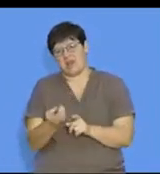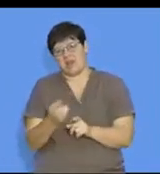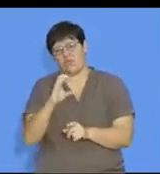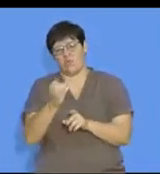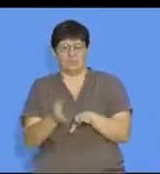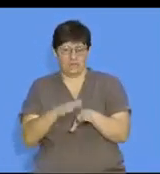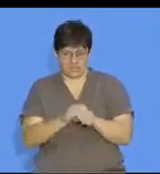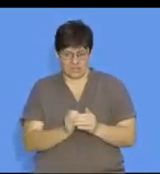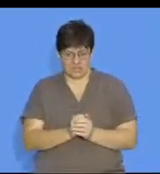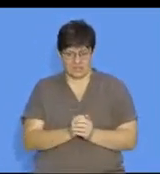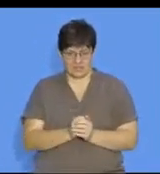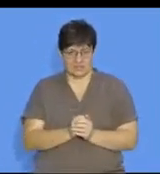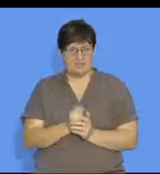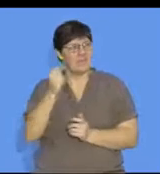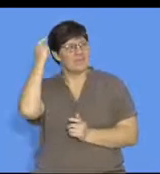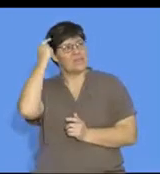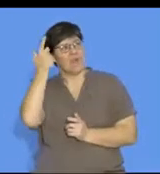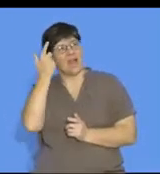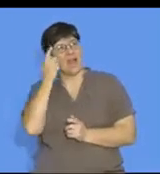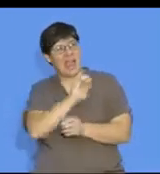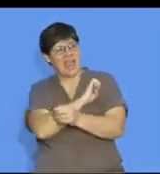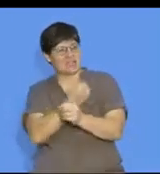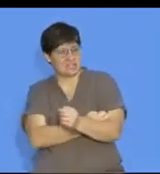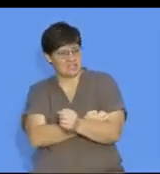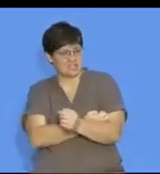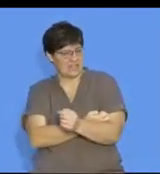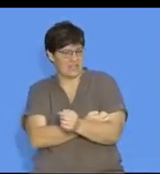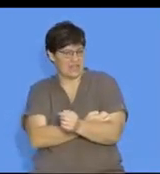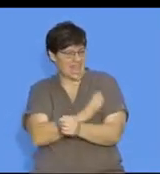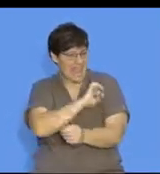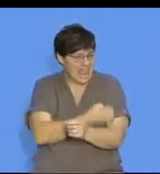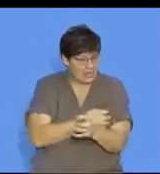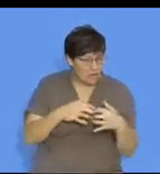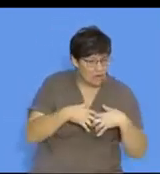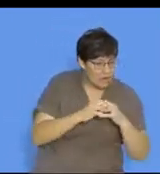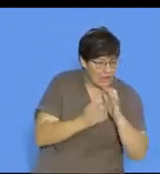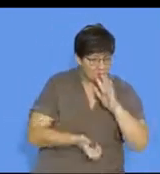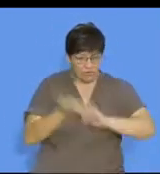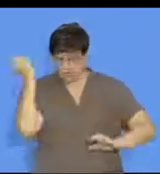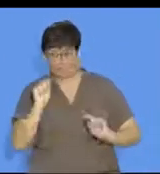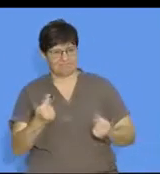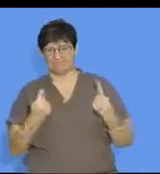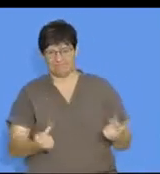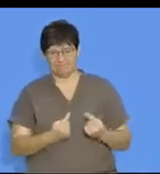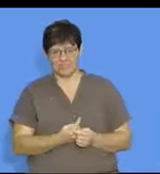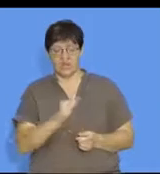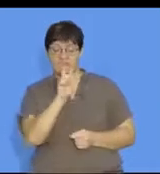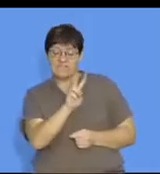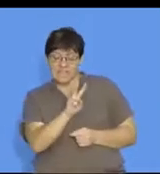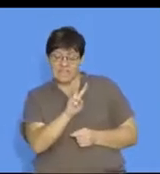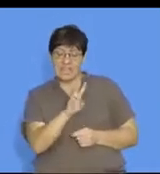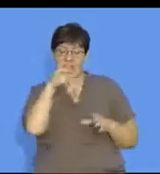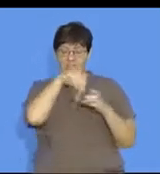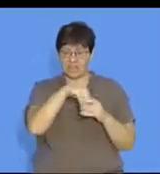coulomb of charge. So if we think of it in terms of energy, we know that energy cannot be created or destroyed. So